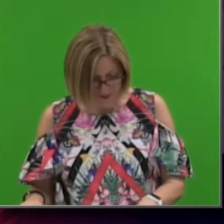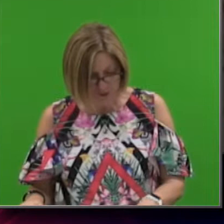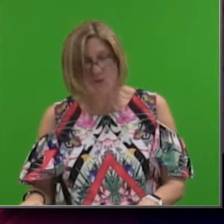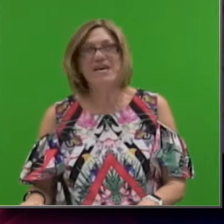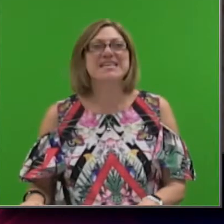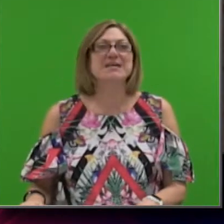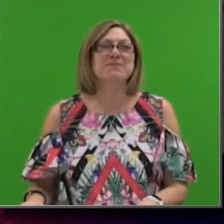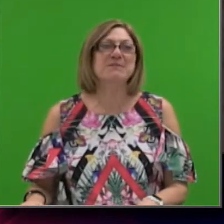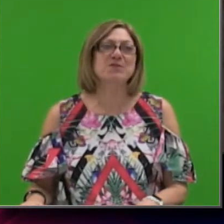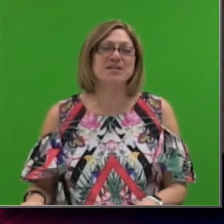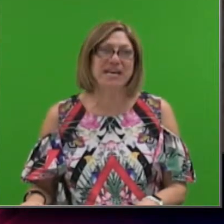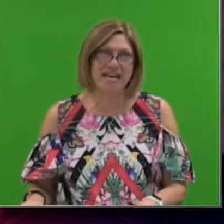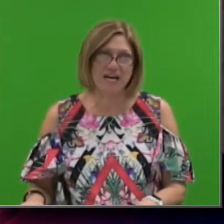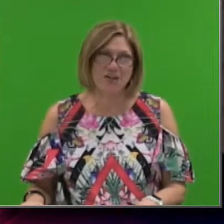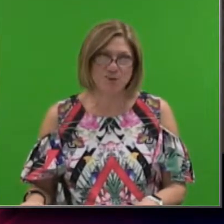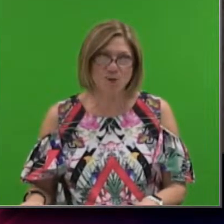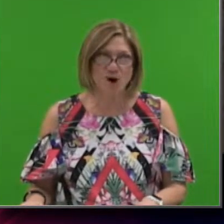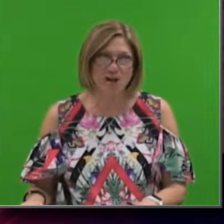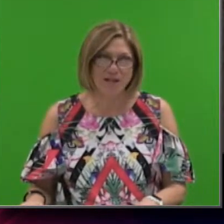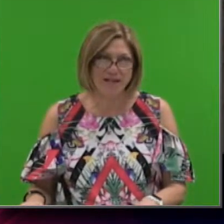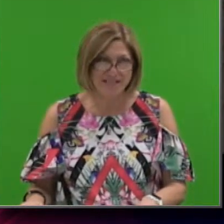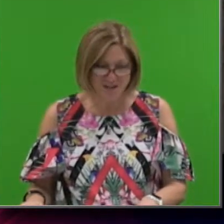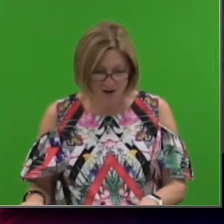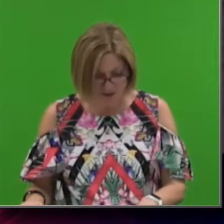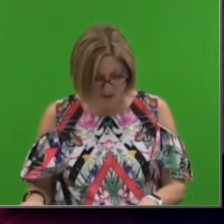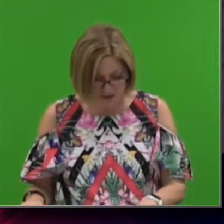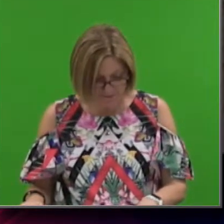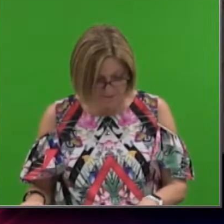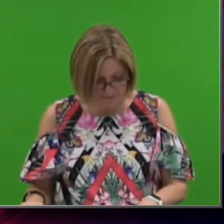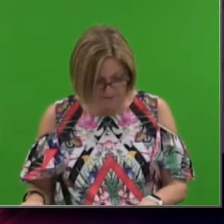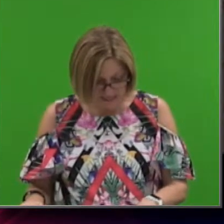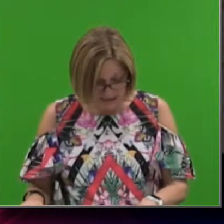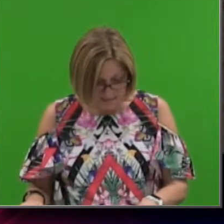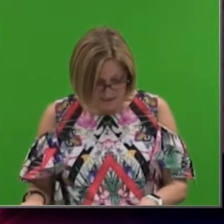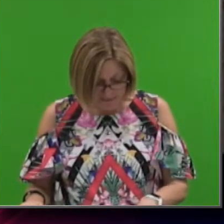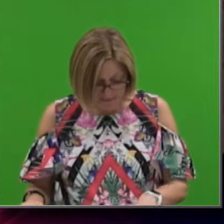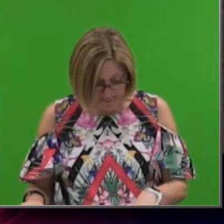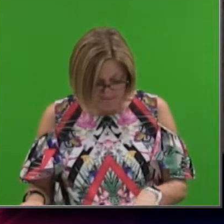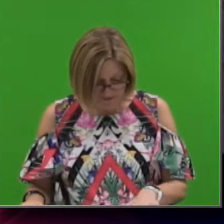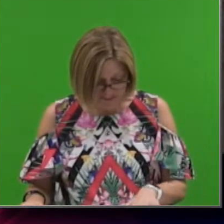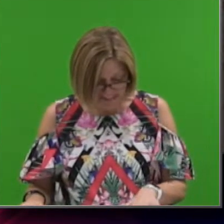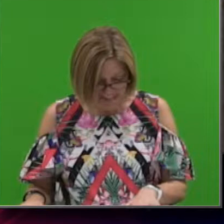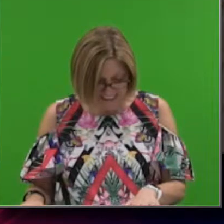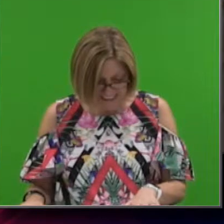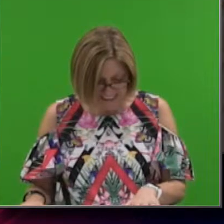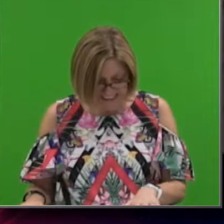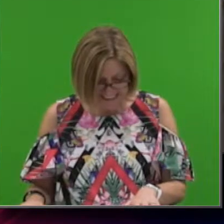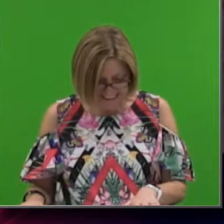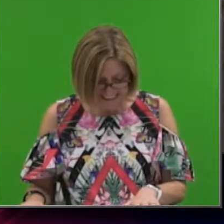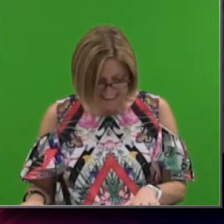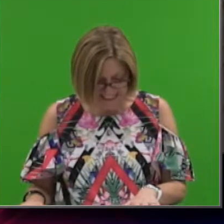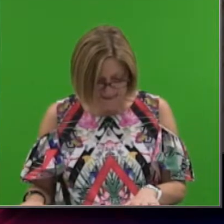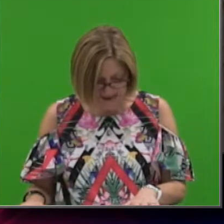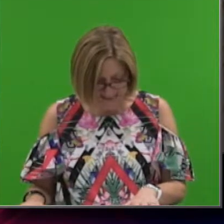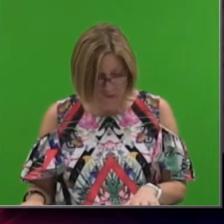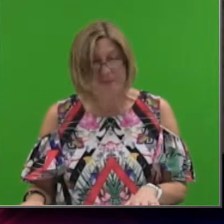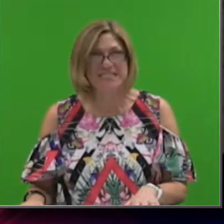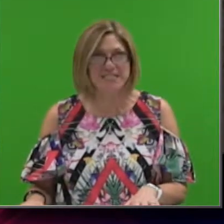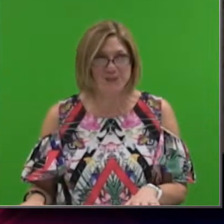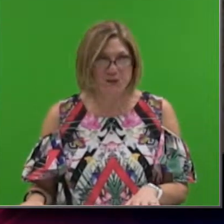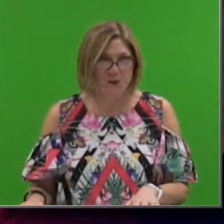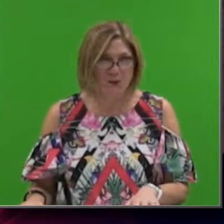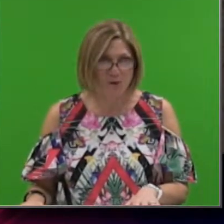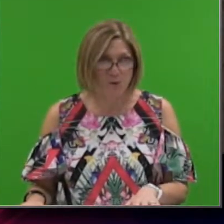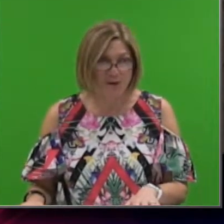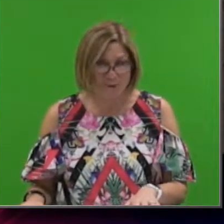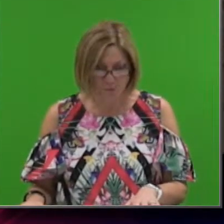woven pictures that people could hang on the wall as art. People came from distant lands to see these